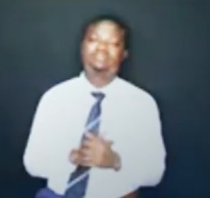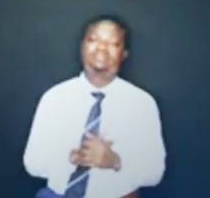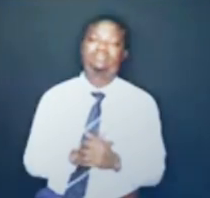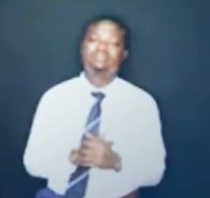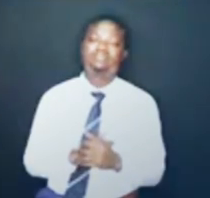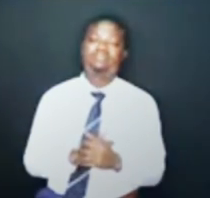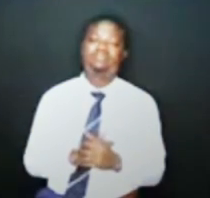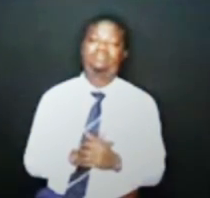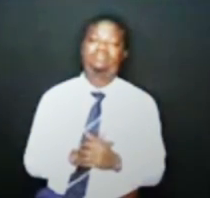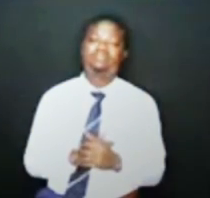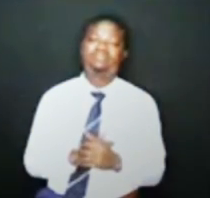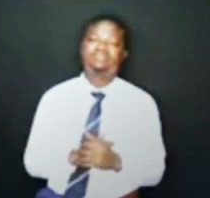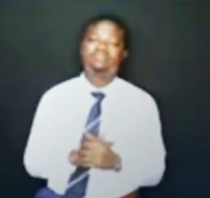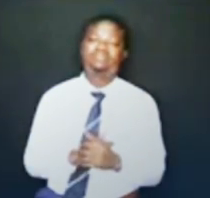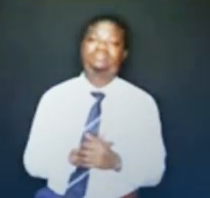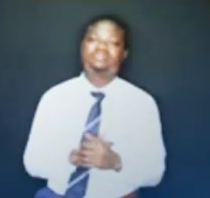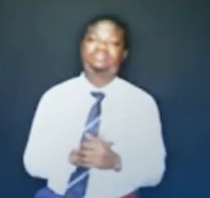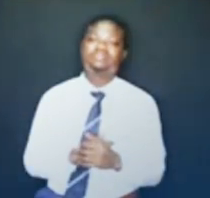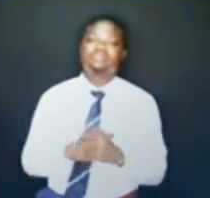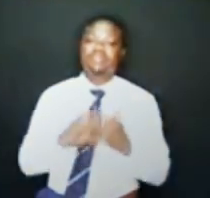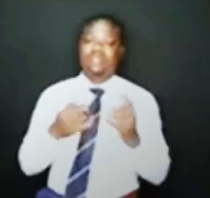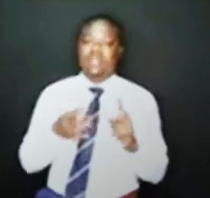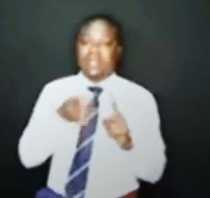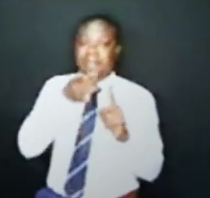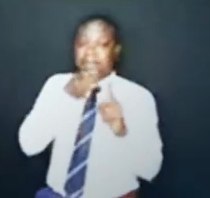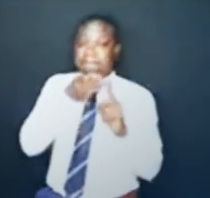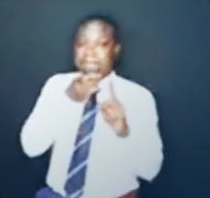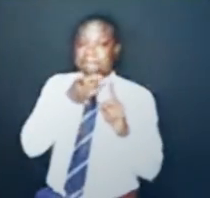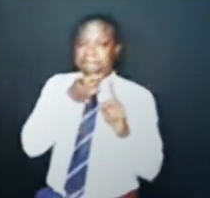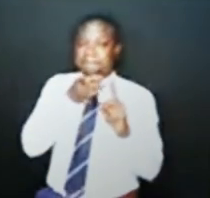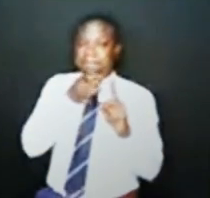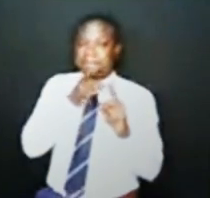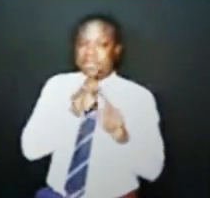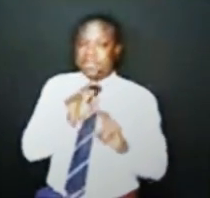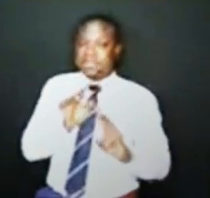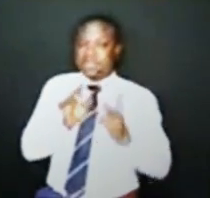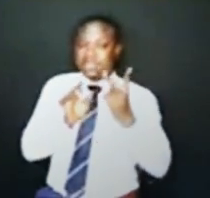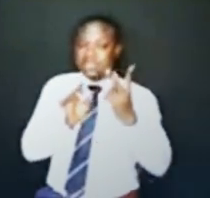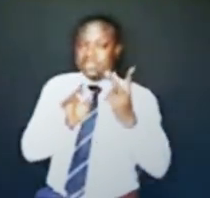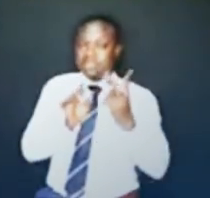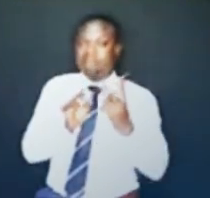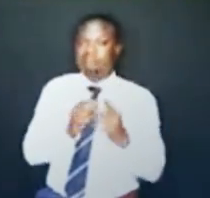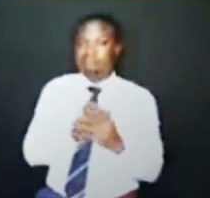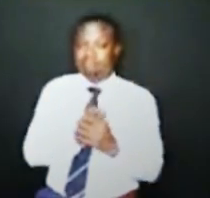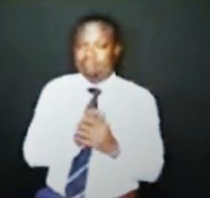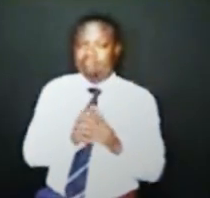The second shot of the anesthesia is this one. Some